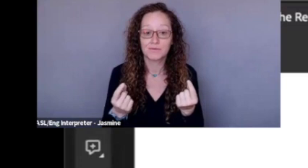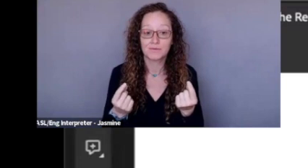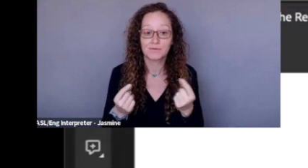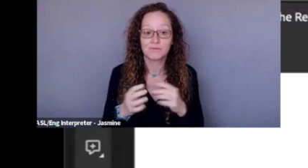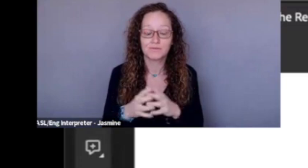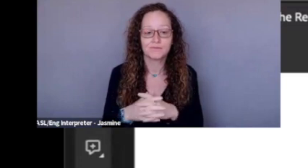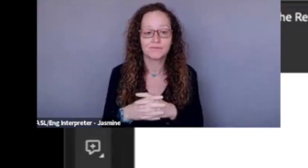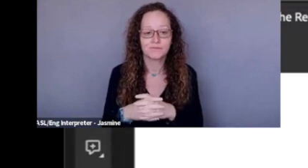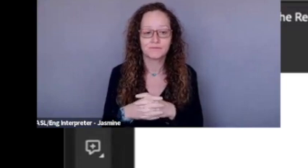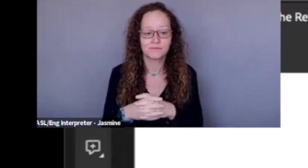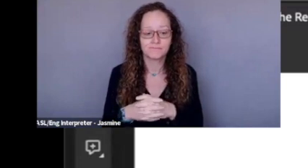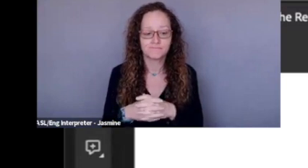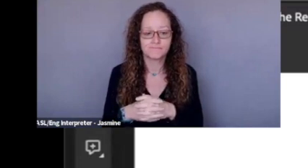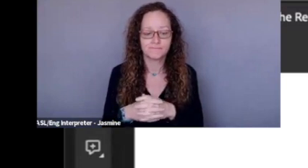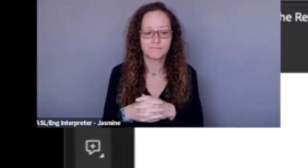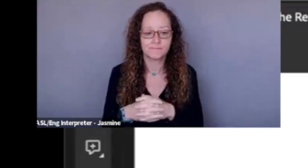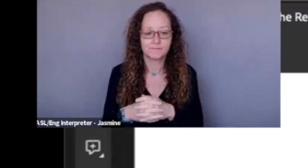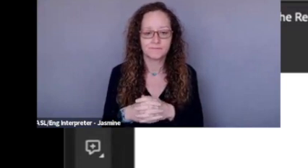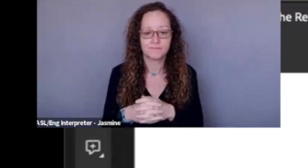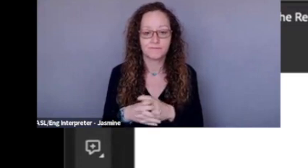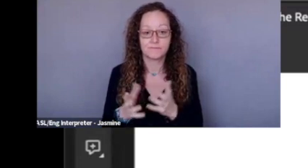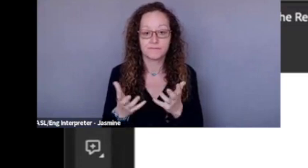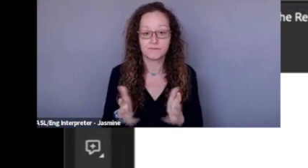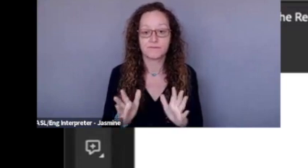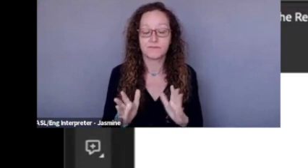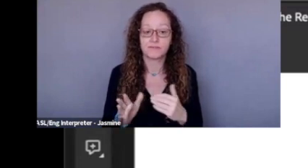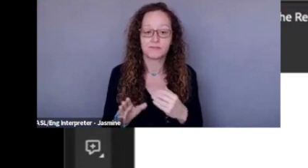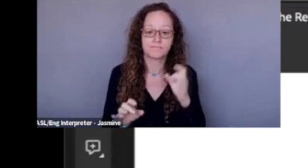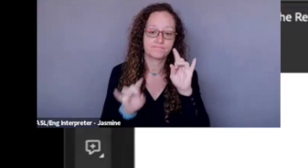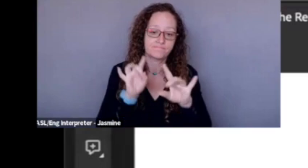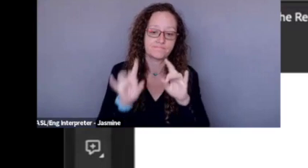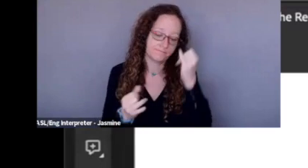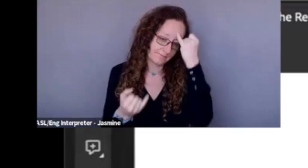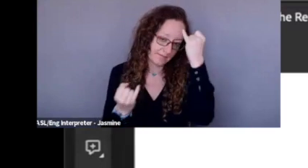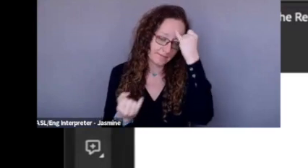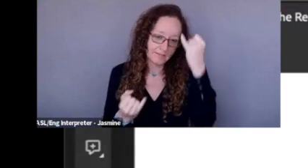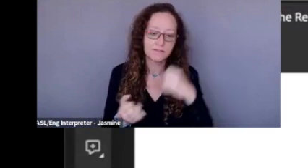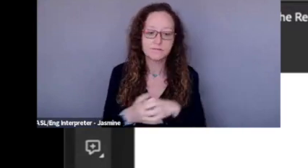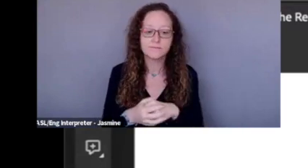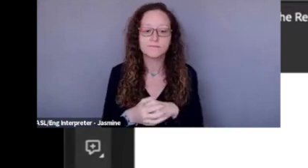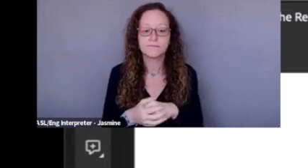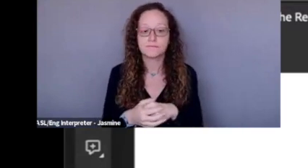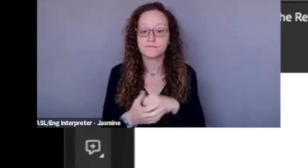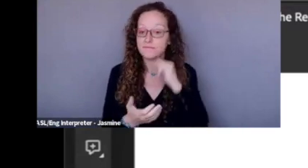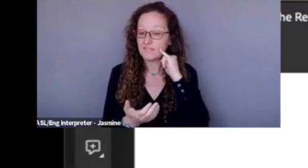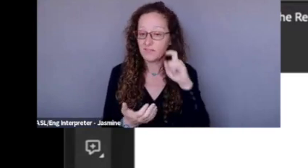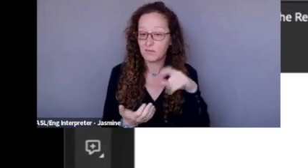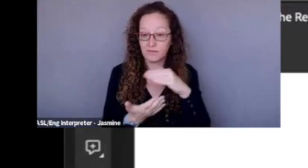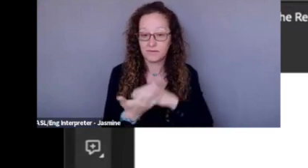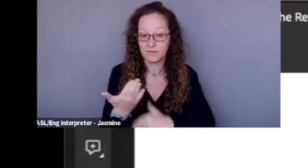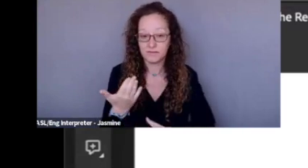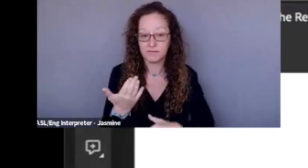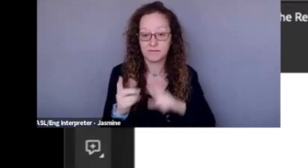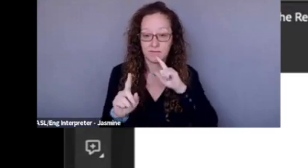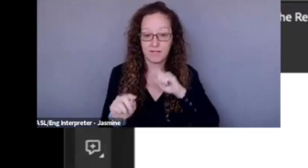doing is, now that you have some ideas, and if you need the list of answers